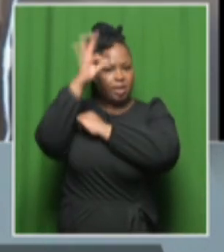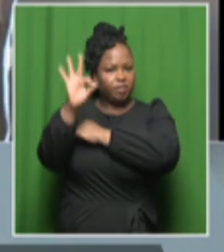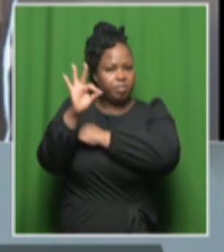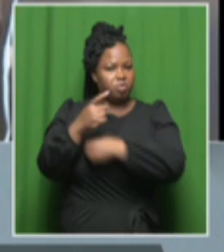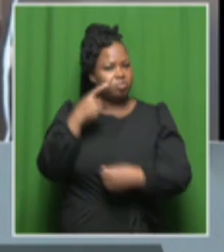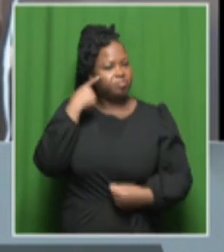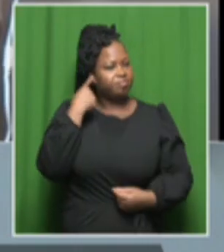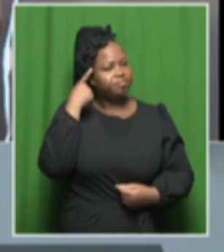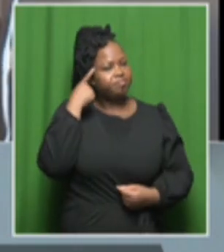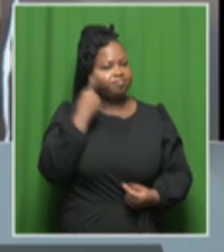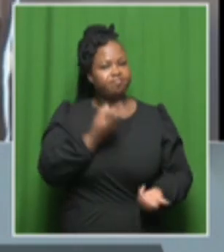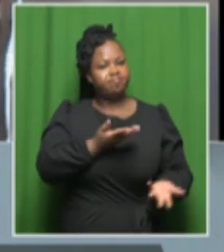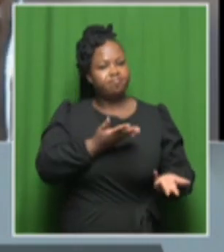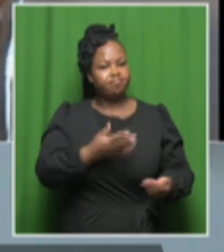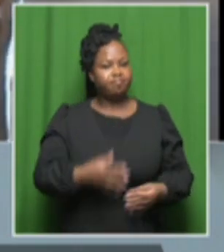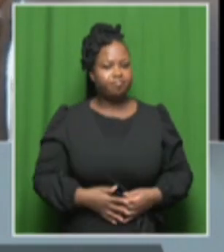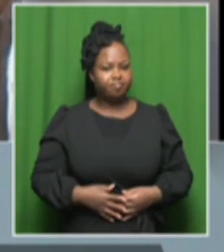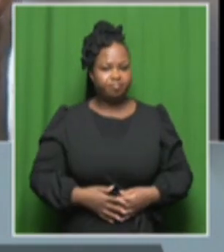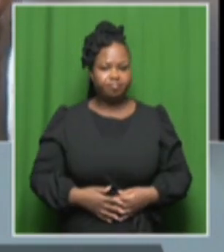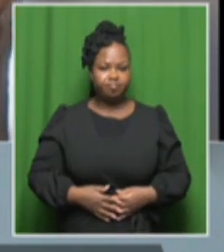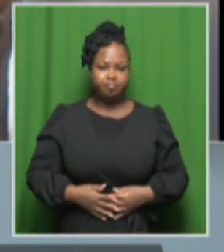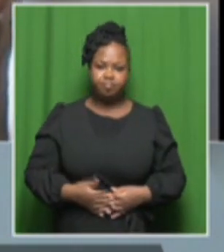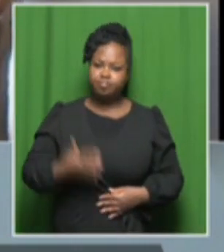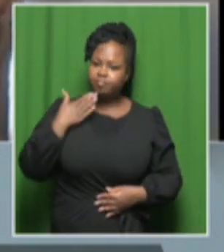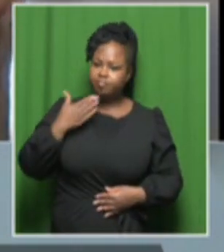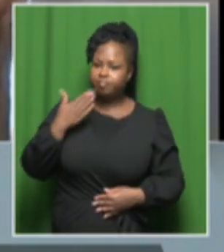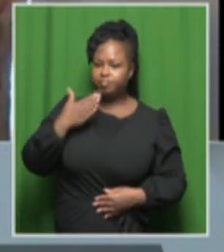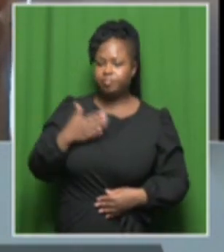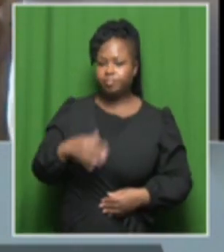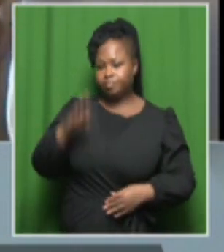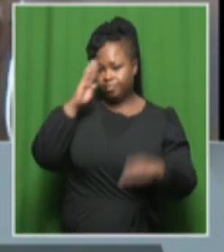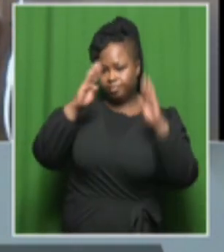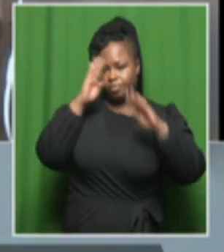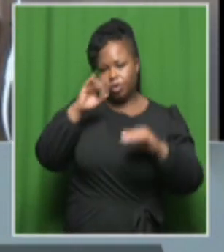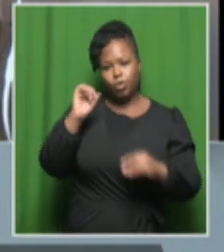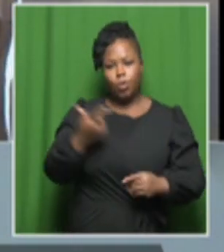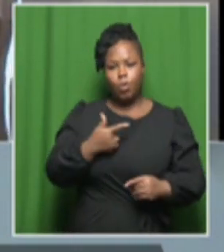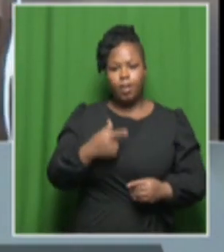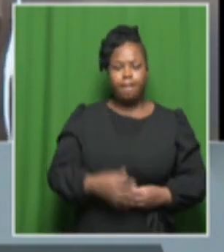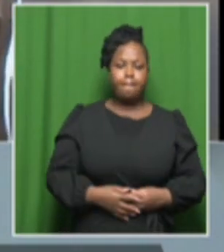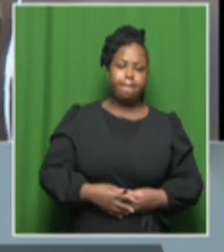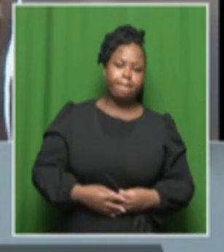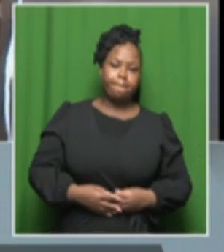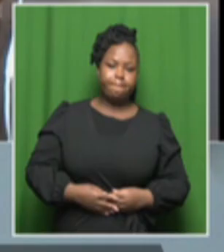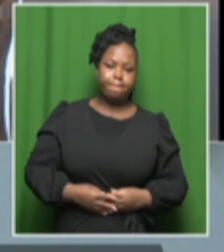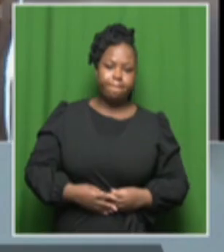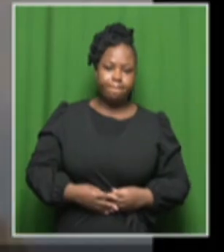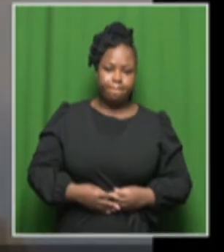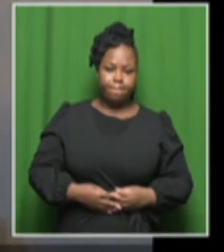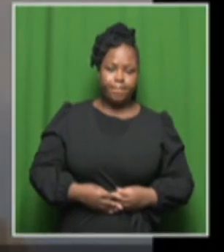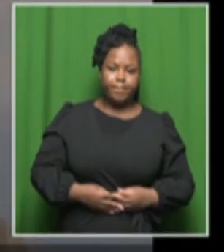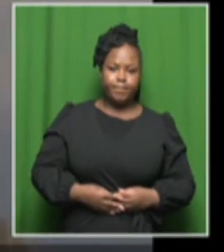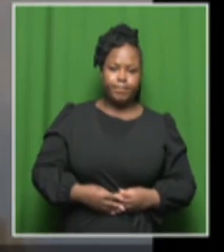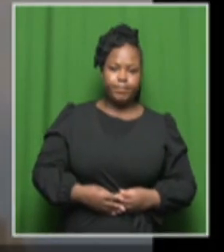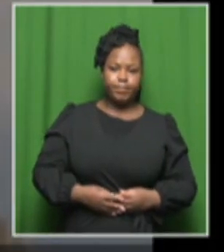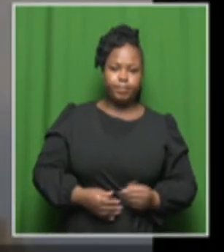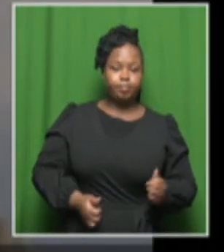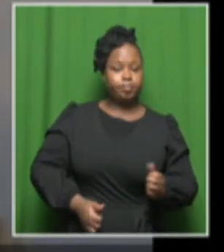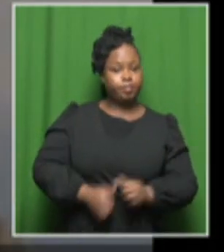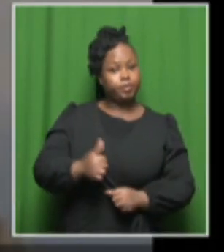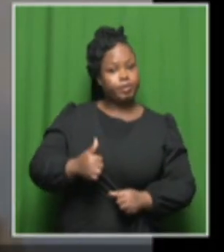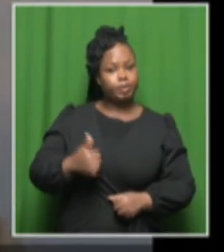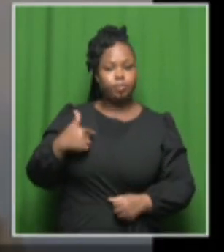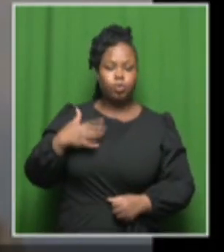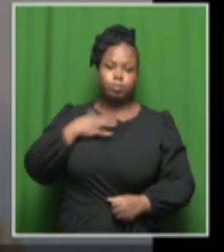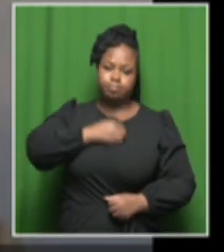thoughts. Thanks, and greetings to you in studio and viewers at home. First off, is to